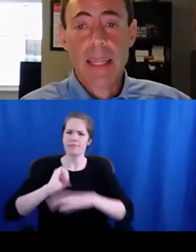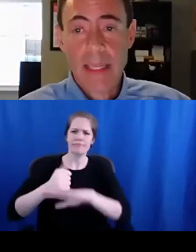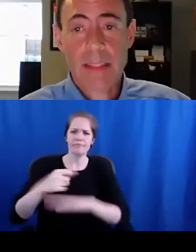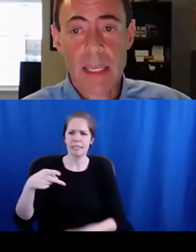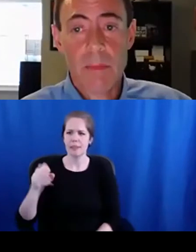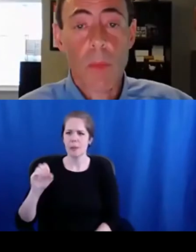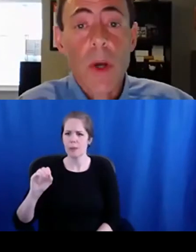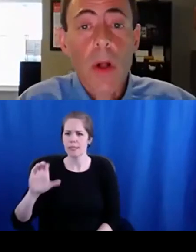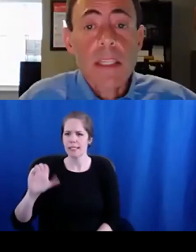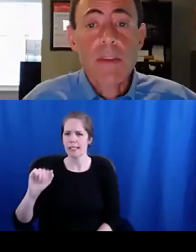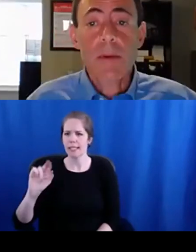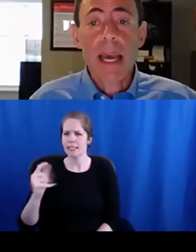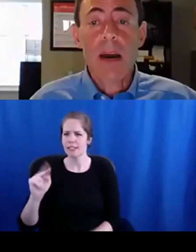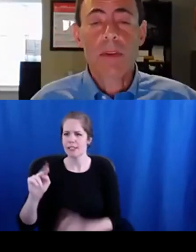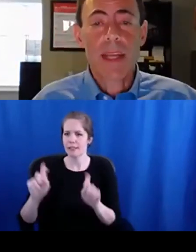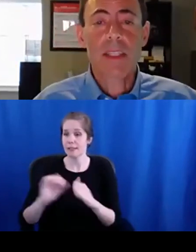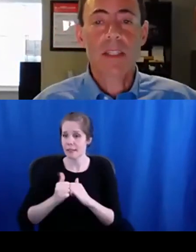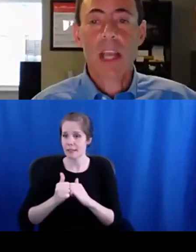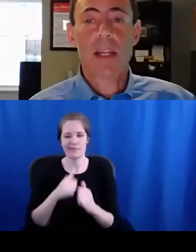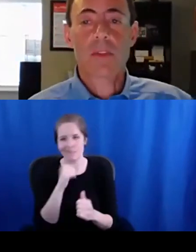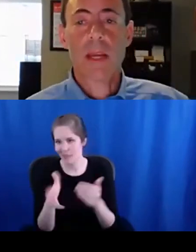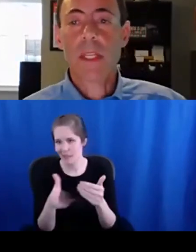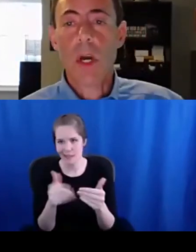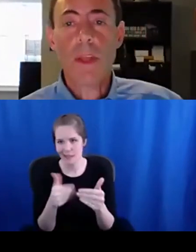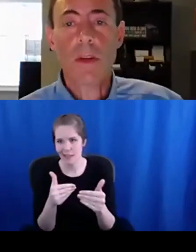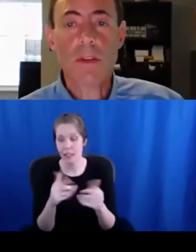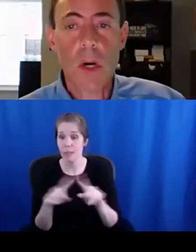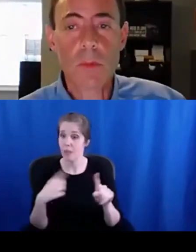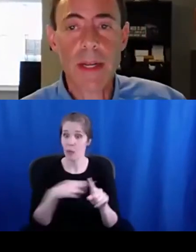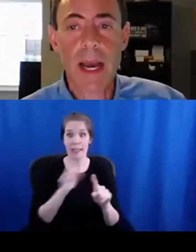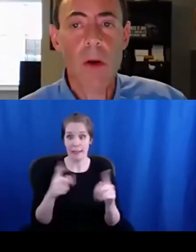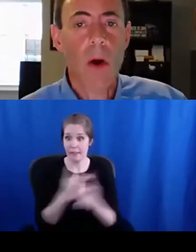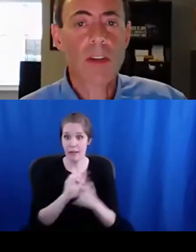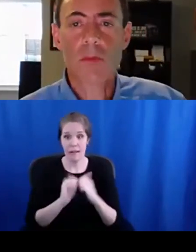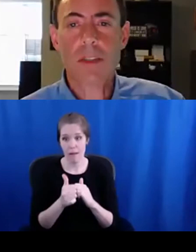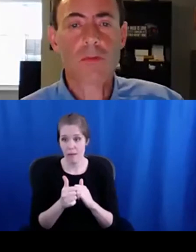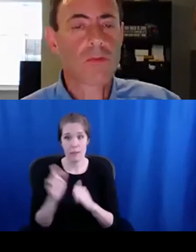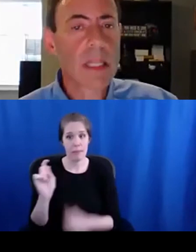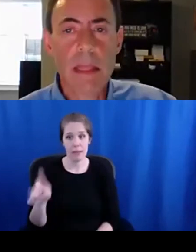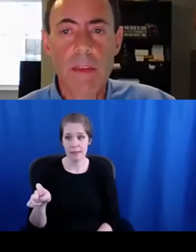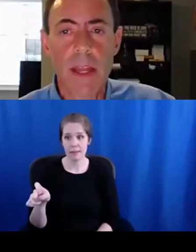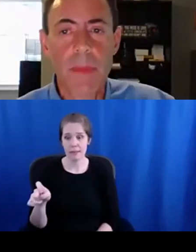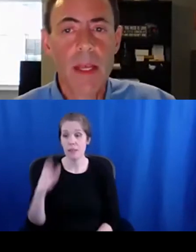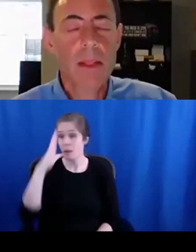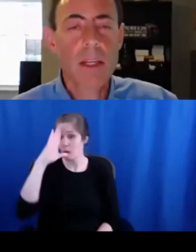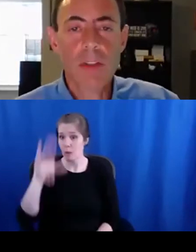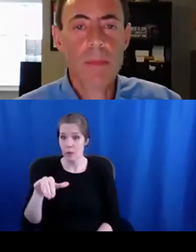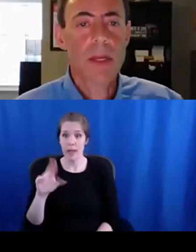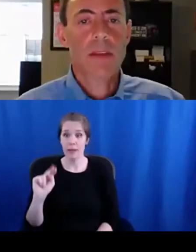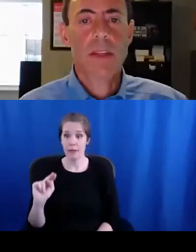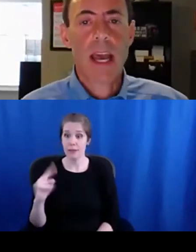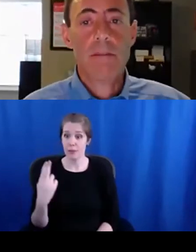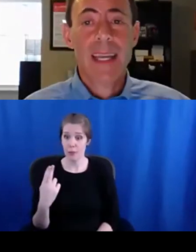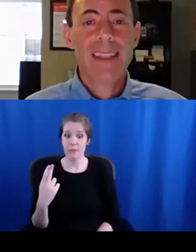that easy, but we all need to figure it out. That's the challenge, right? We know that nursing homes right now are stretched really thin.